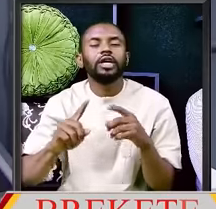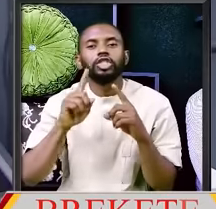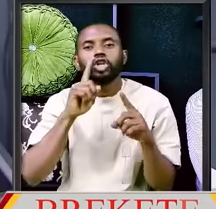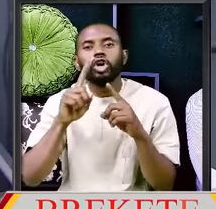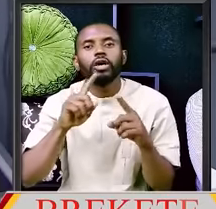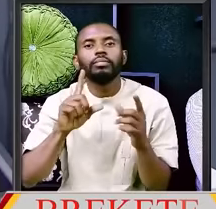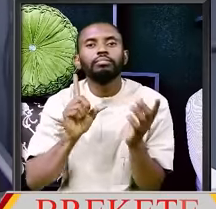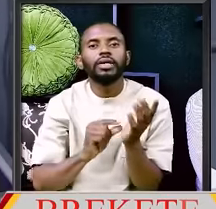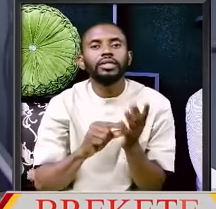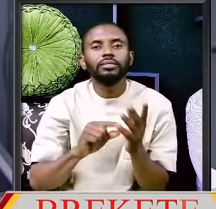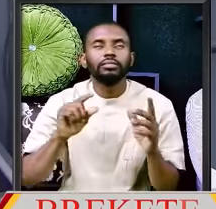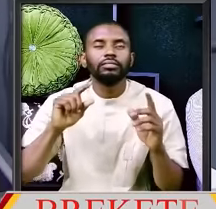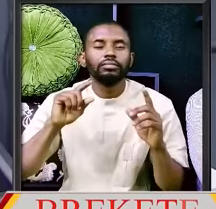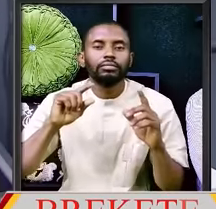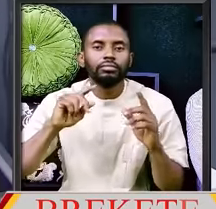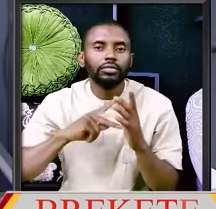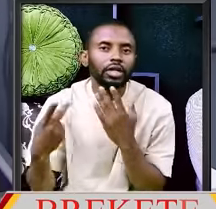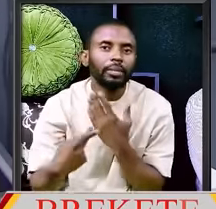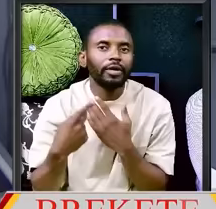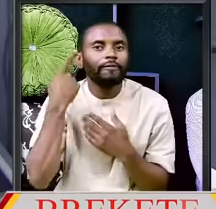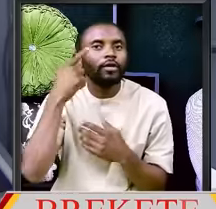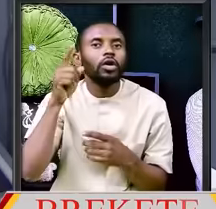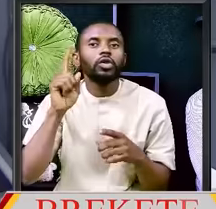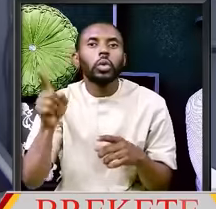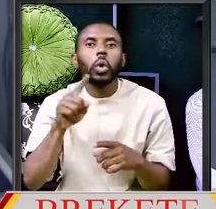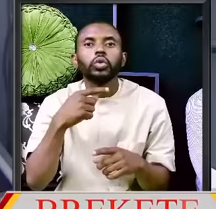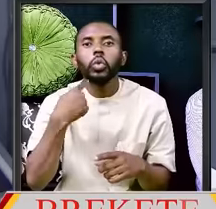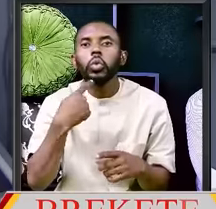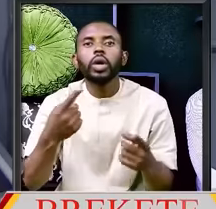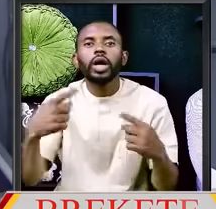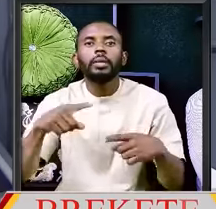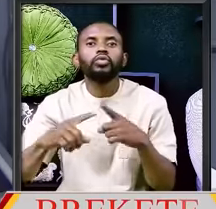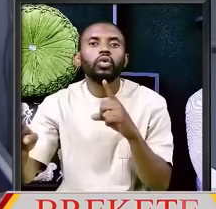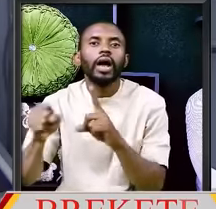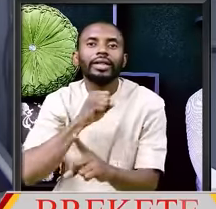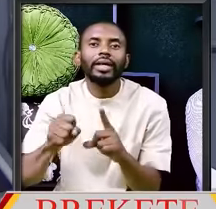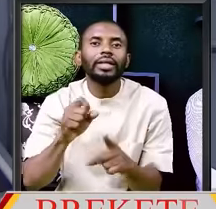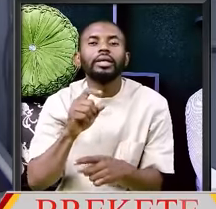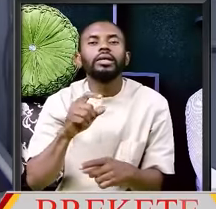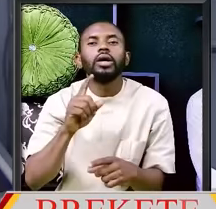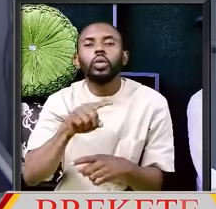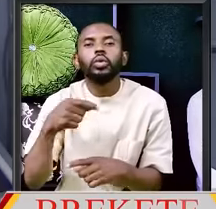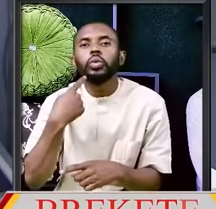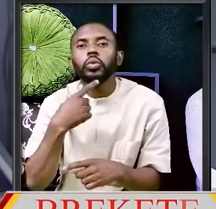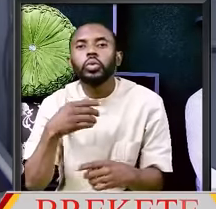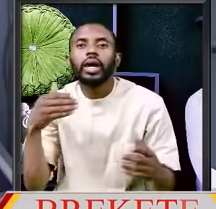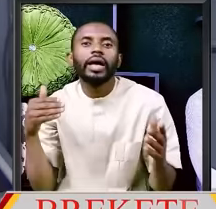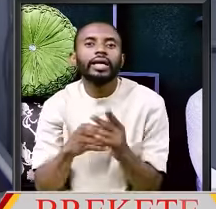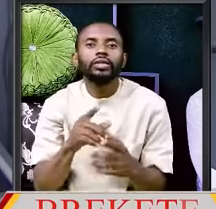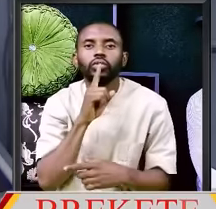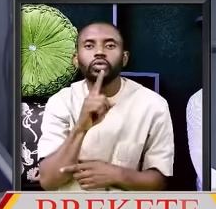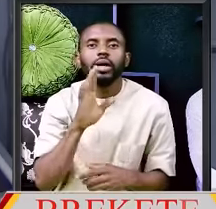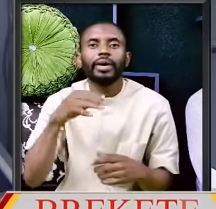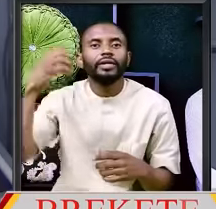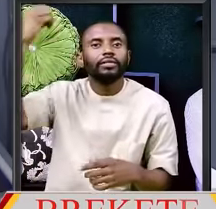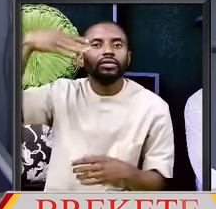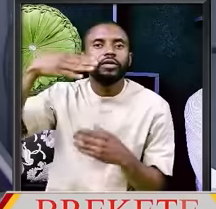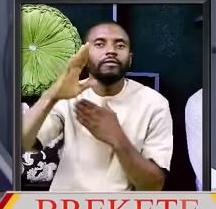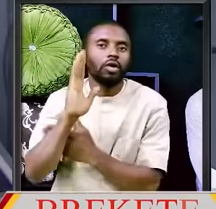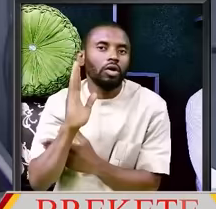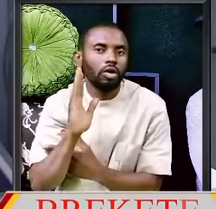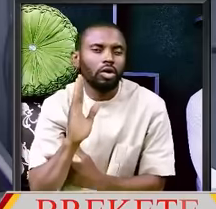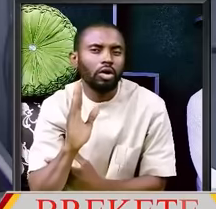those of una we come to attack, for those of una we dey against the truth, by the grace of God